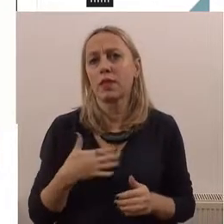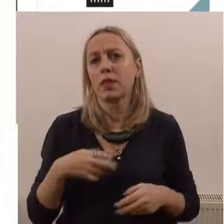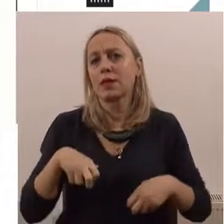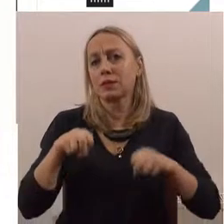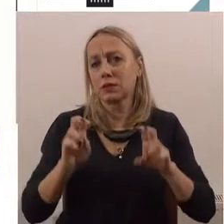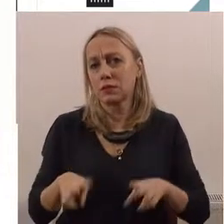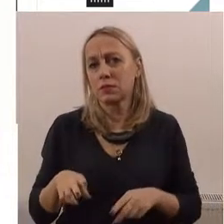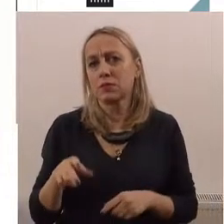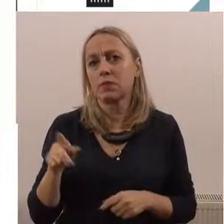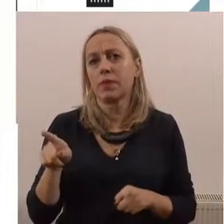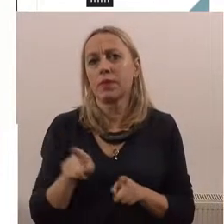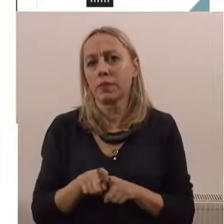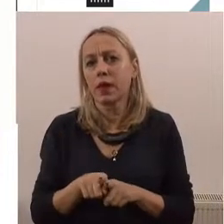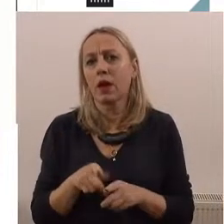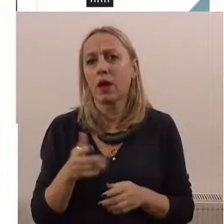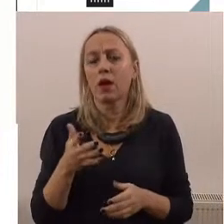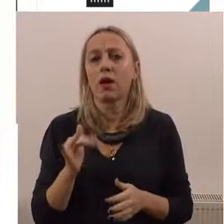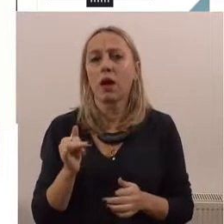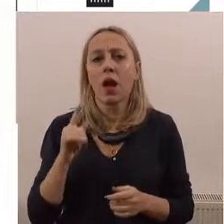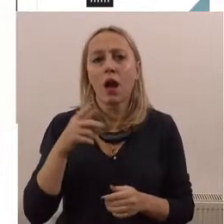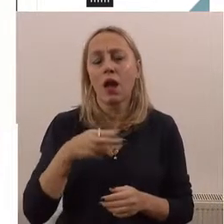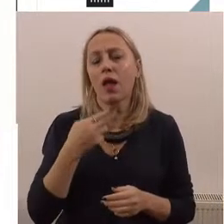of the sign language